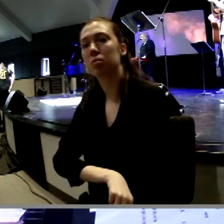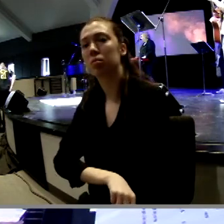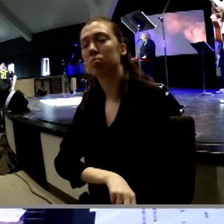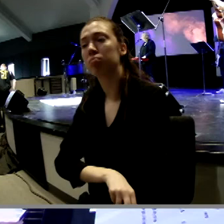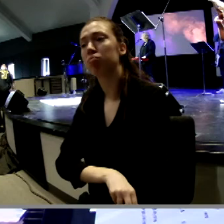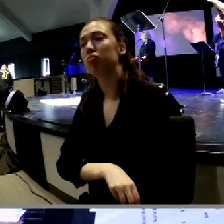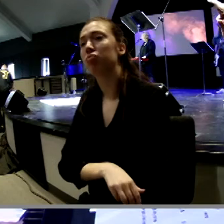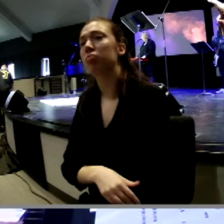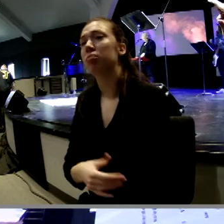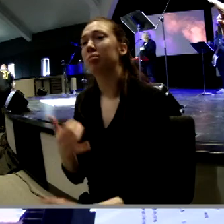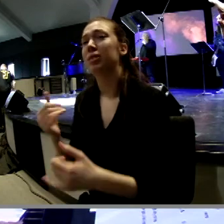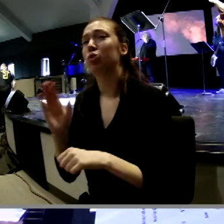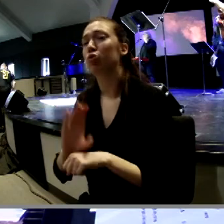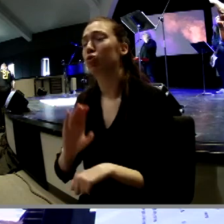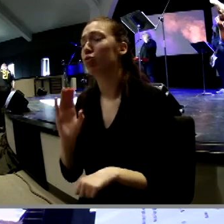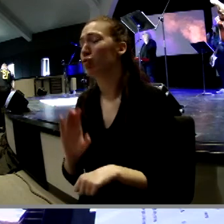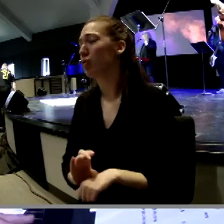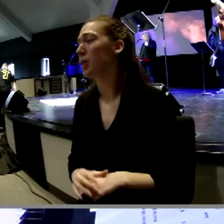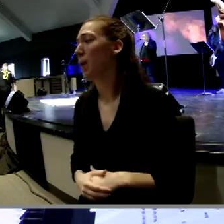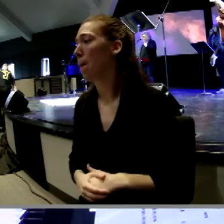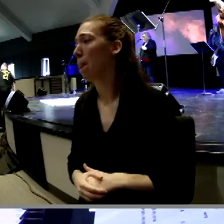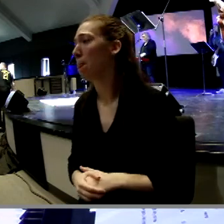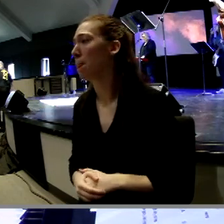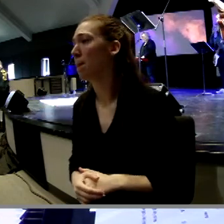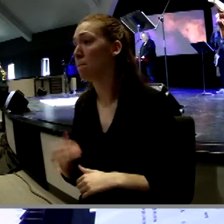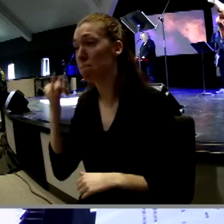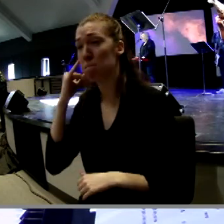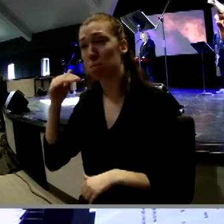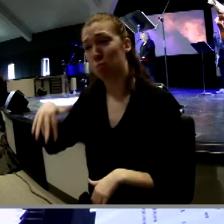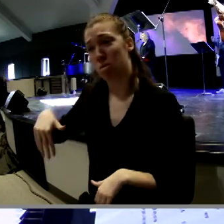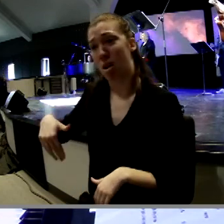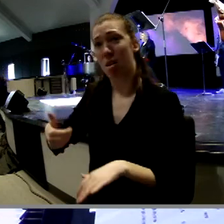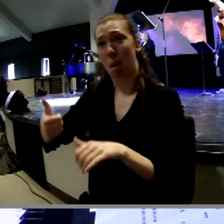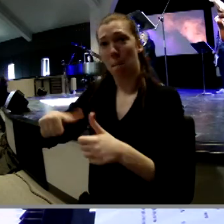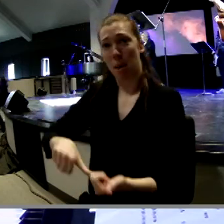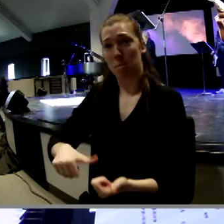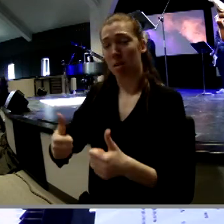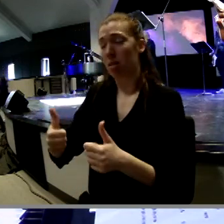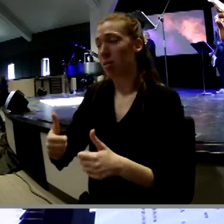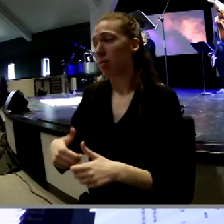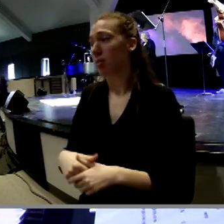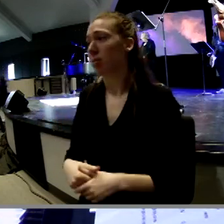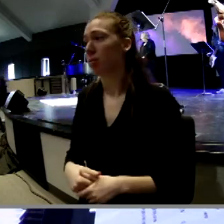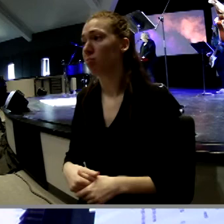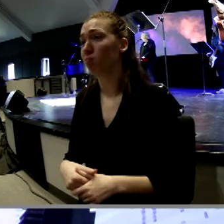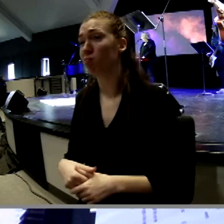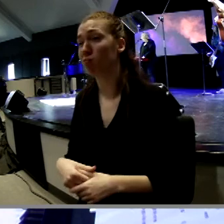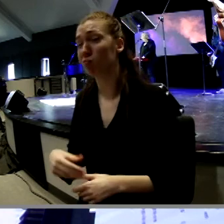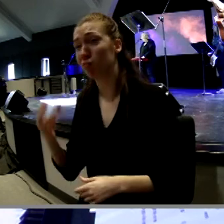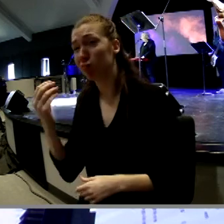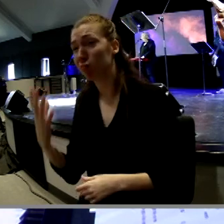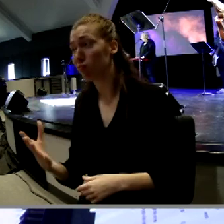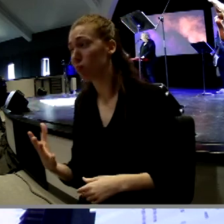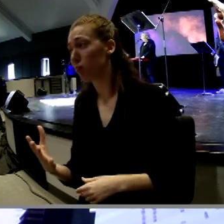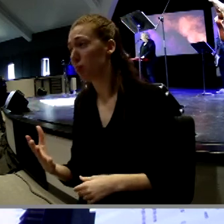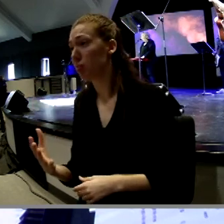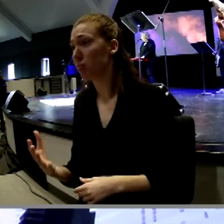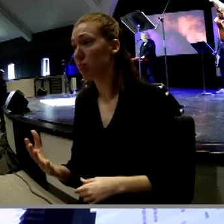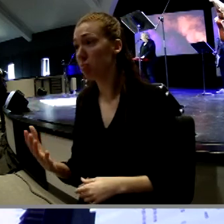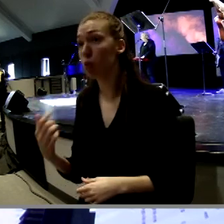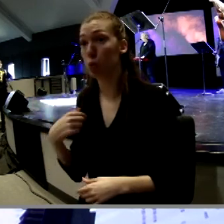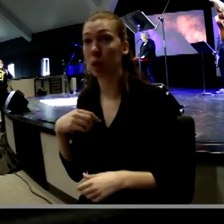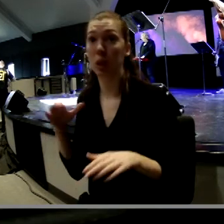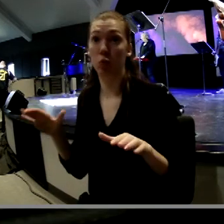So church, if you've never been baptized, you need to know that we do that